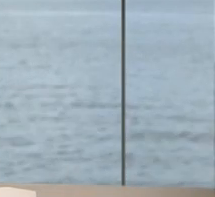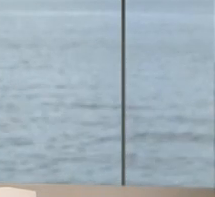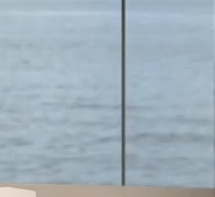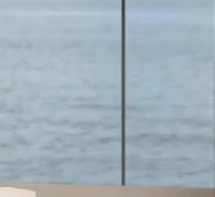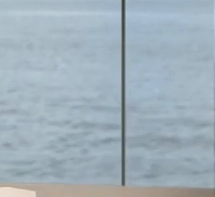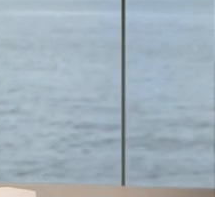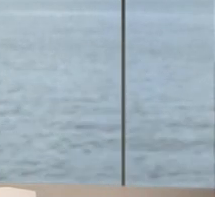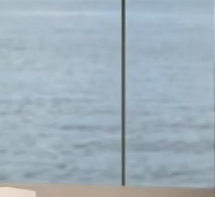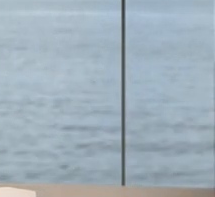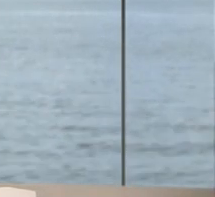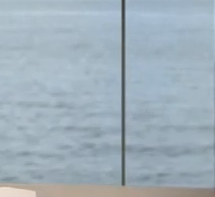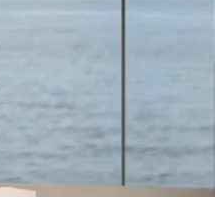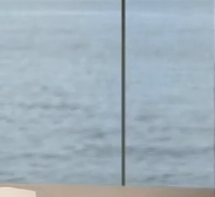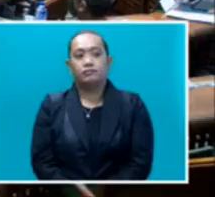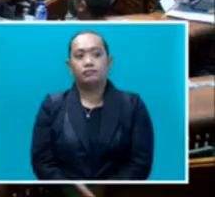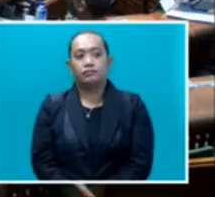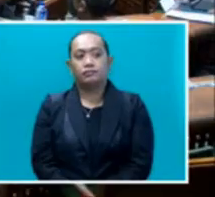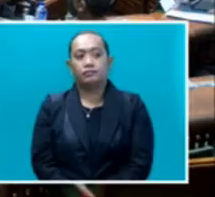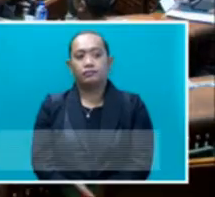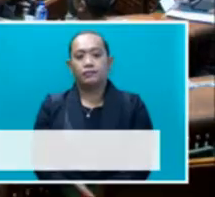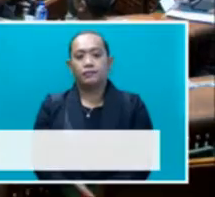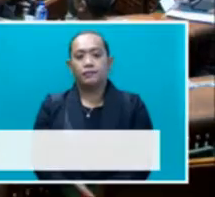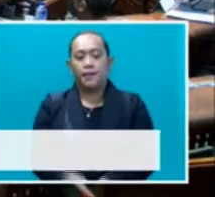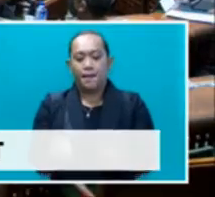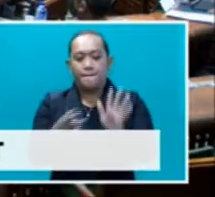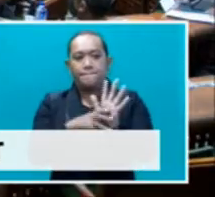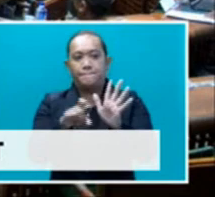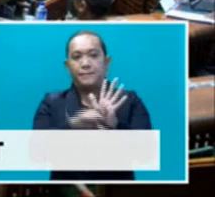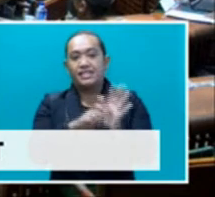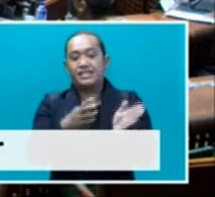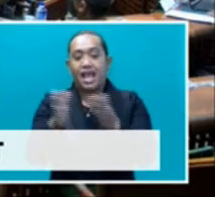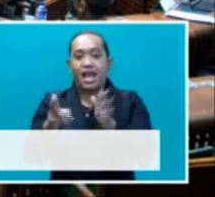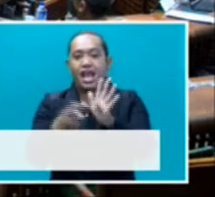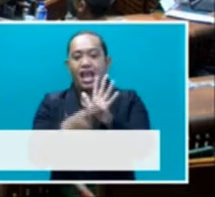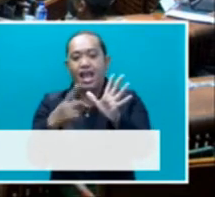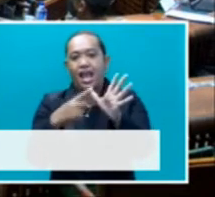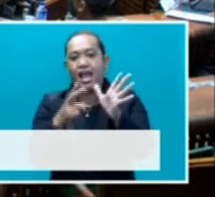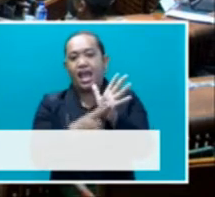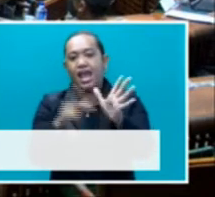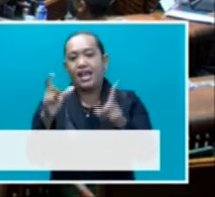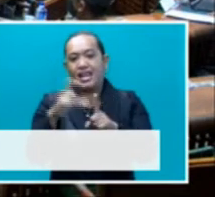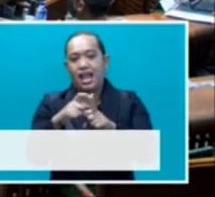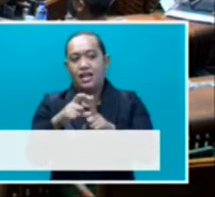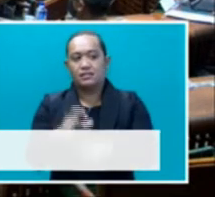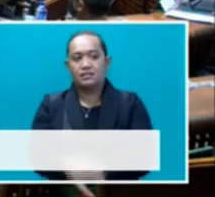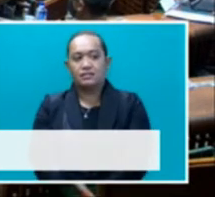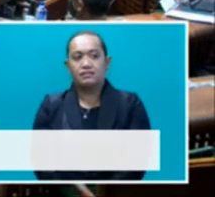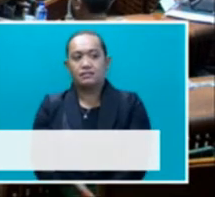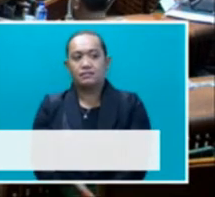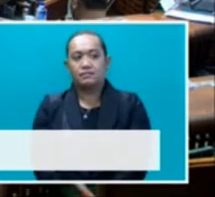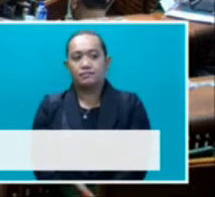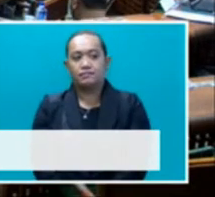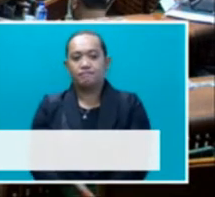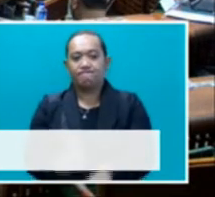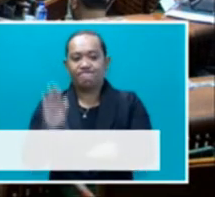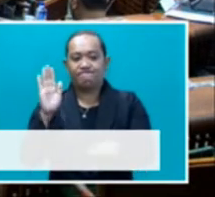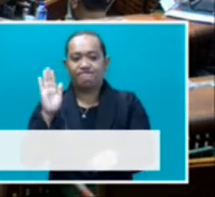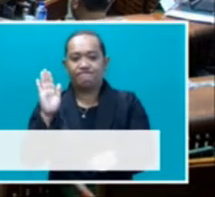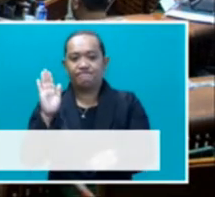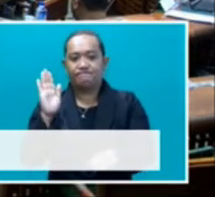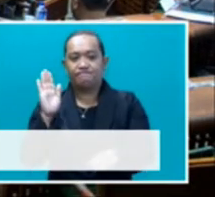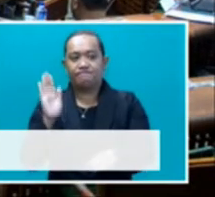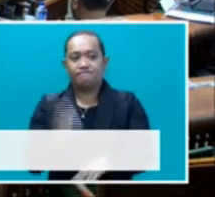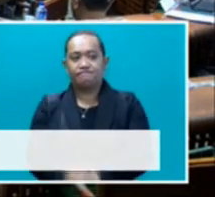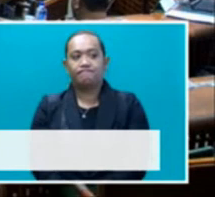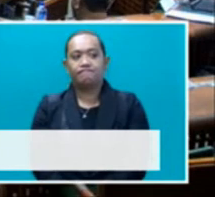Minister Mereseni Vuniwaga. Nand secured 472 votes in the 2018 general election and is